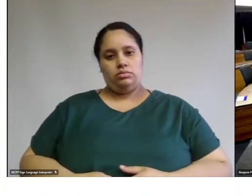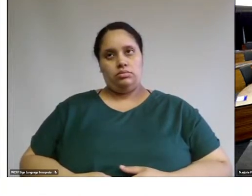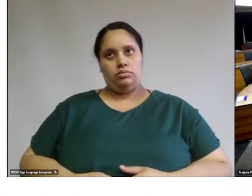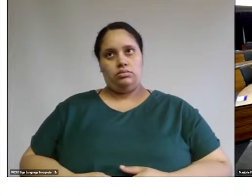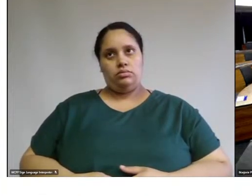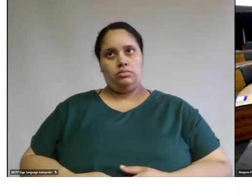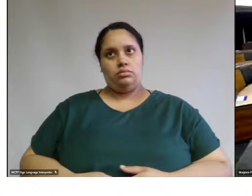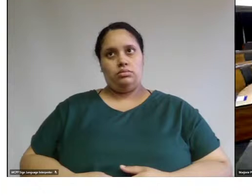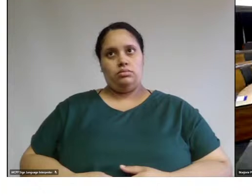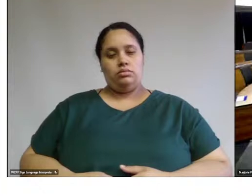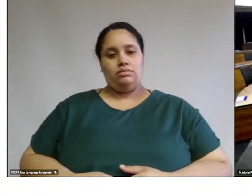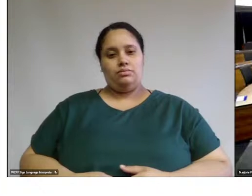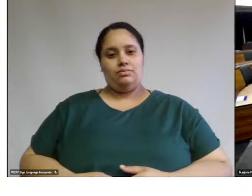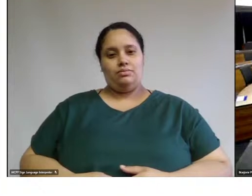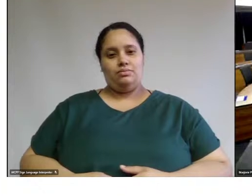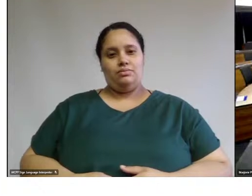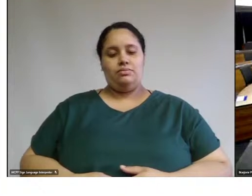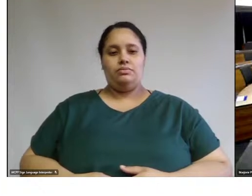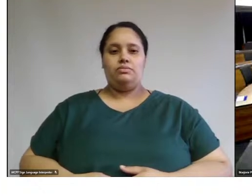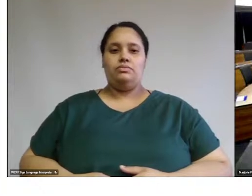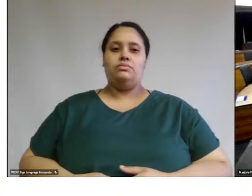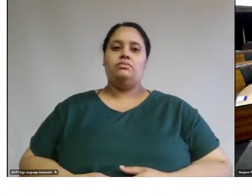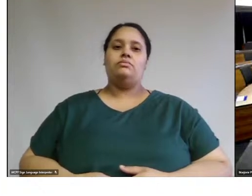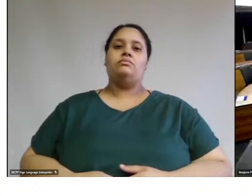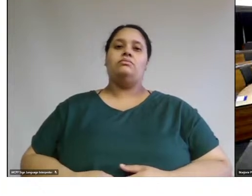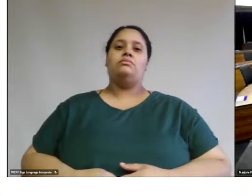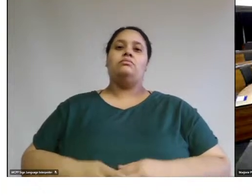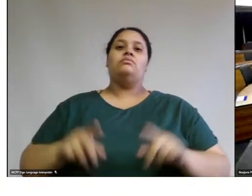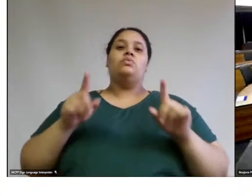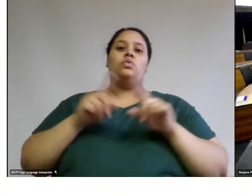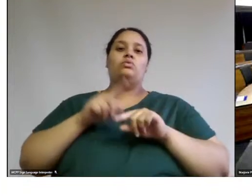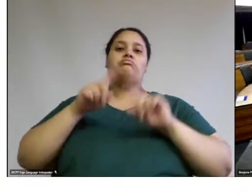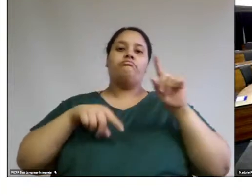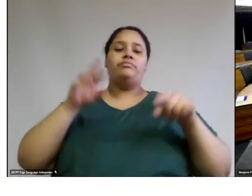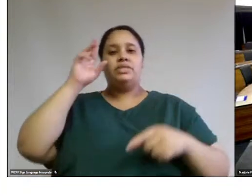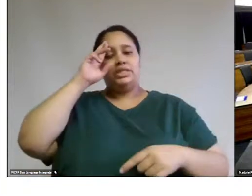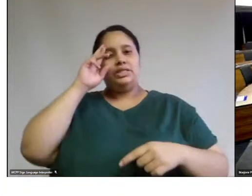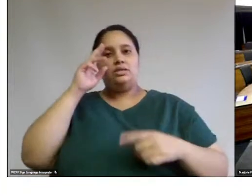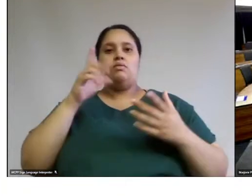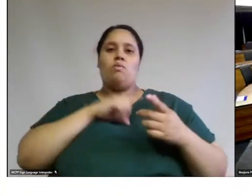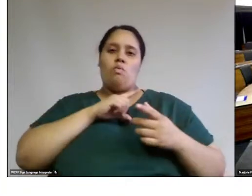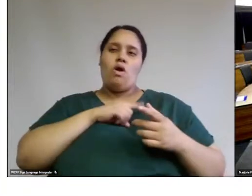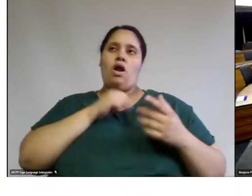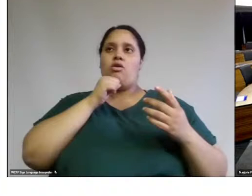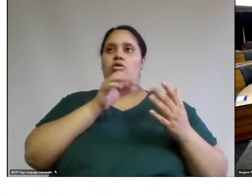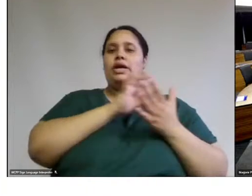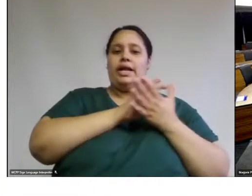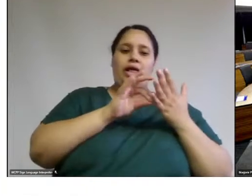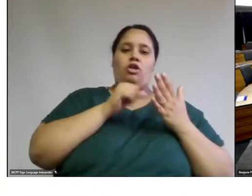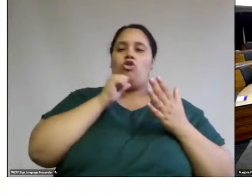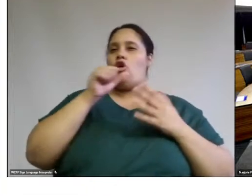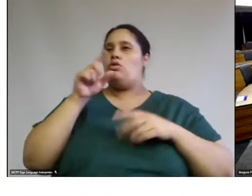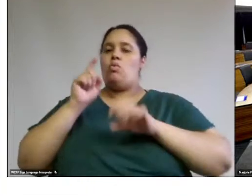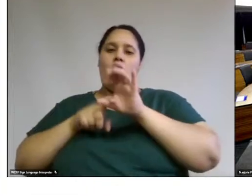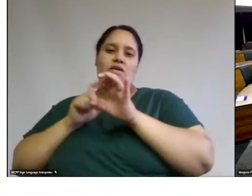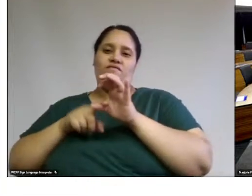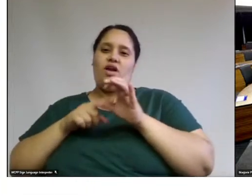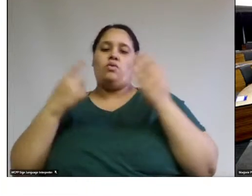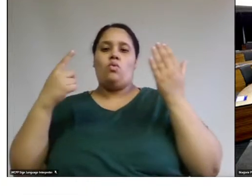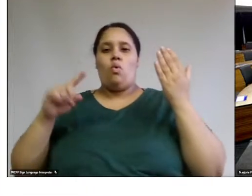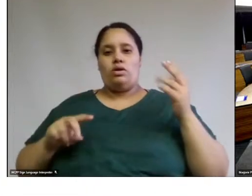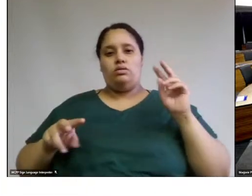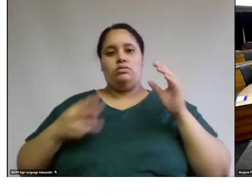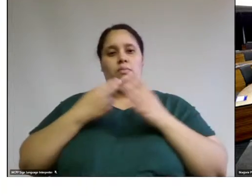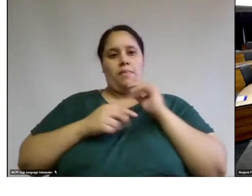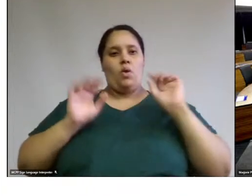I take what the minister has raised regarding the issue of clean audit versus unqualified audit. It's